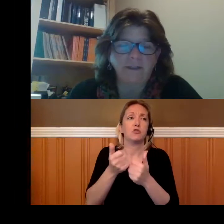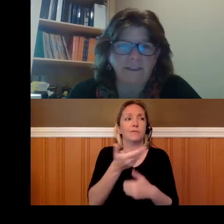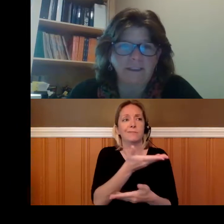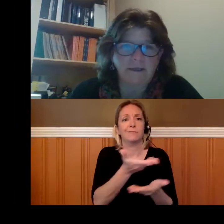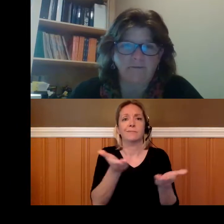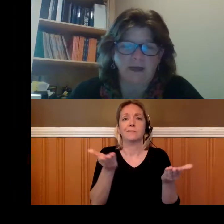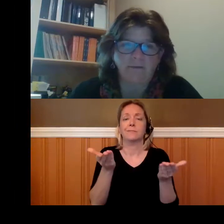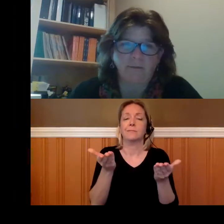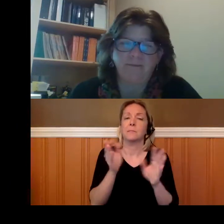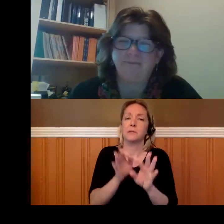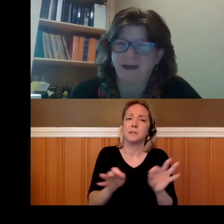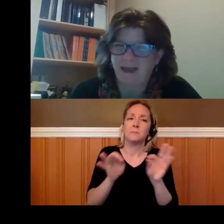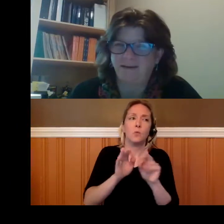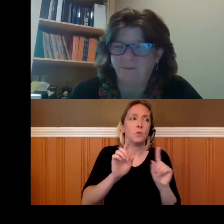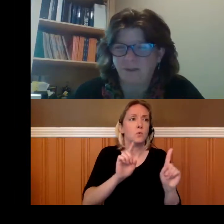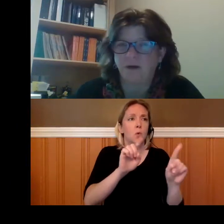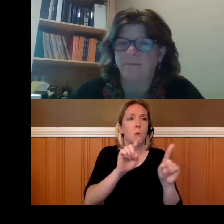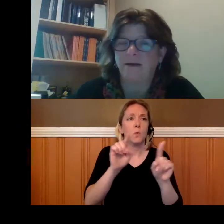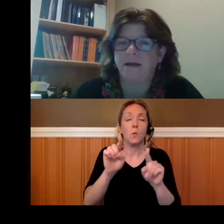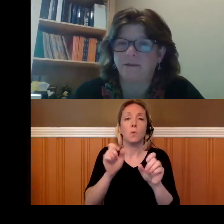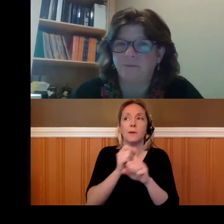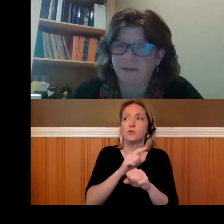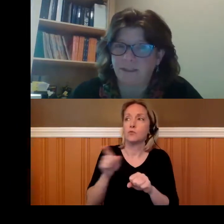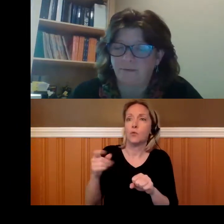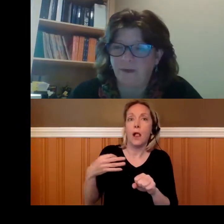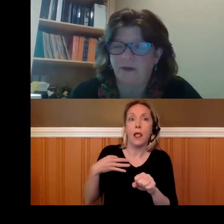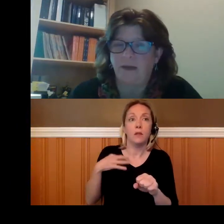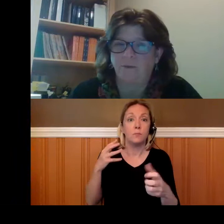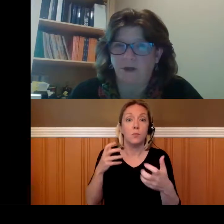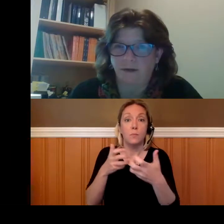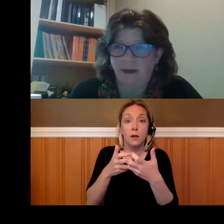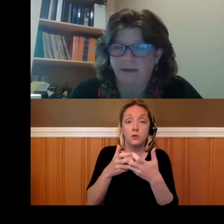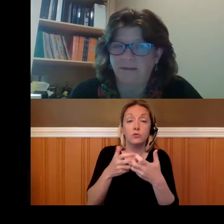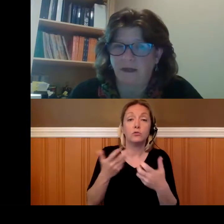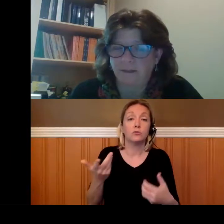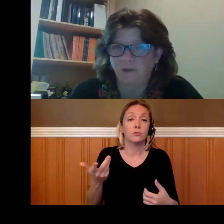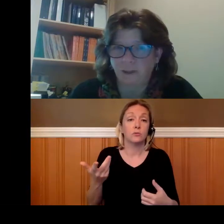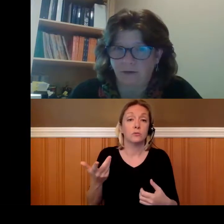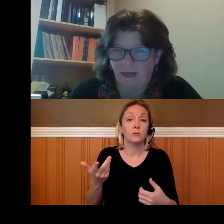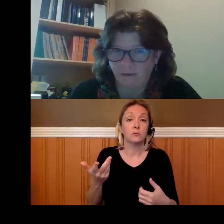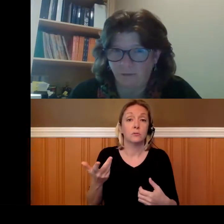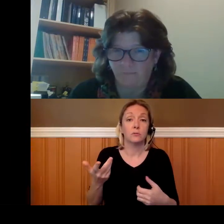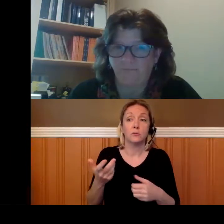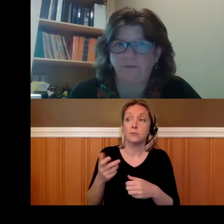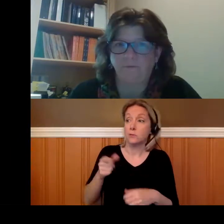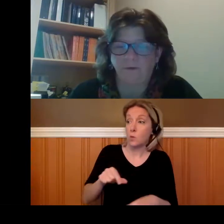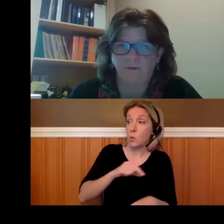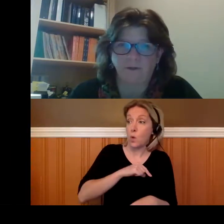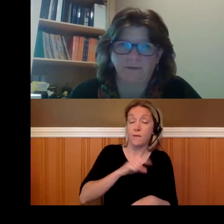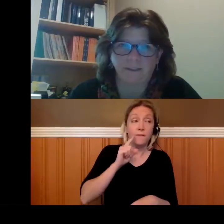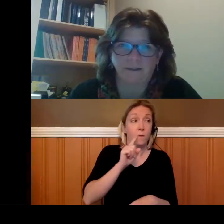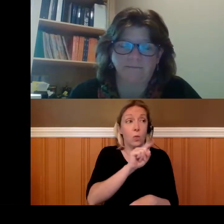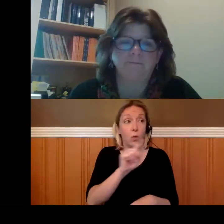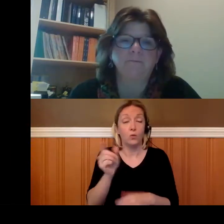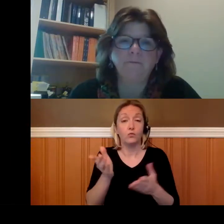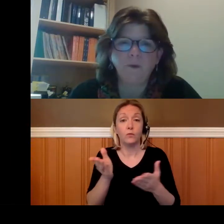But again, we talk about eligibility, and we talk about, is your child eligible for those services? Would